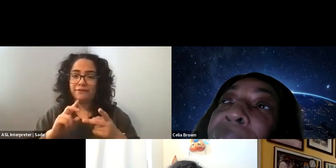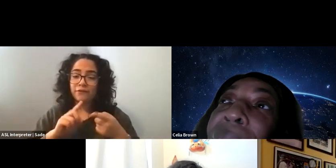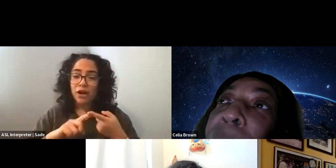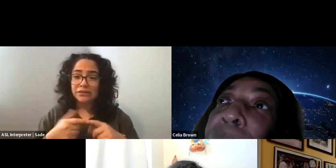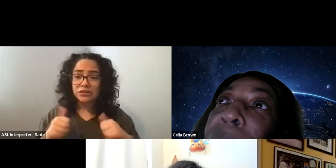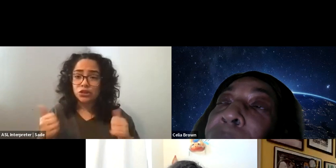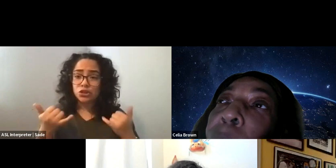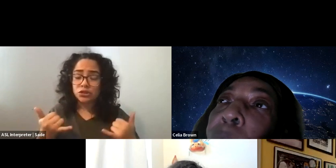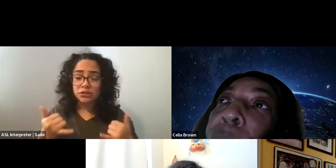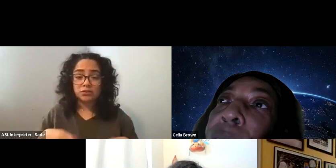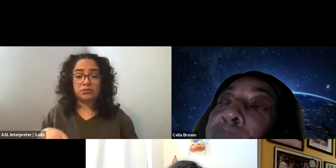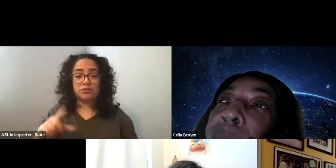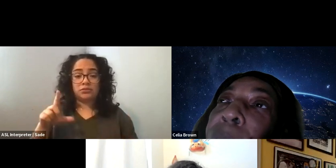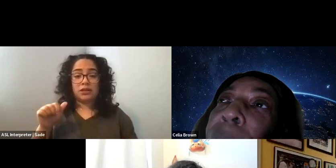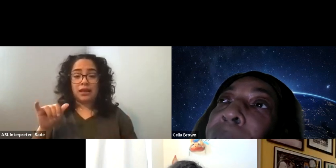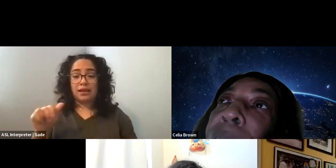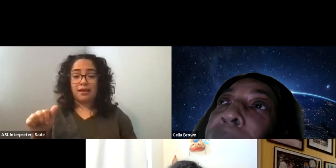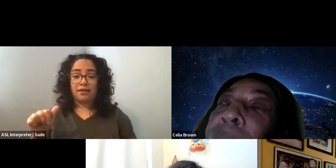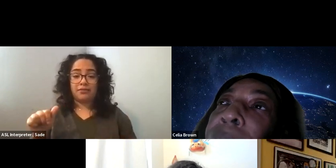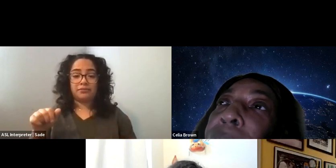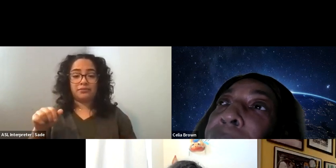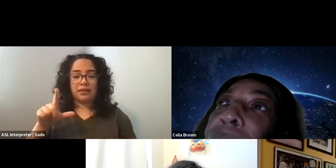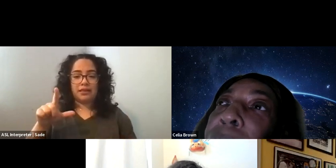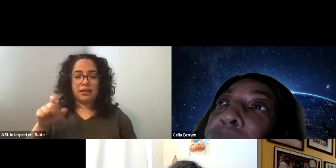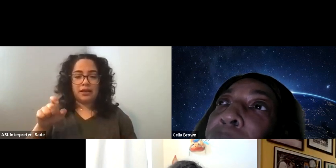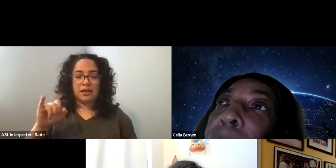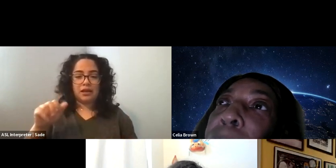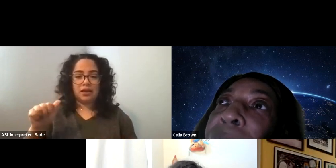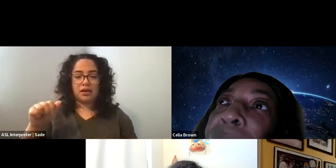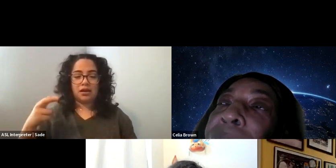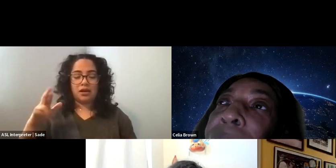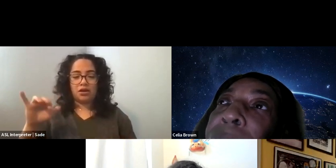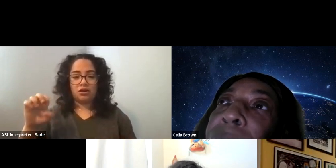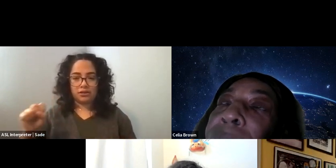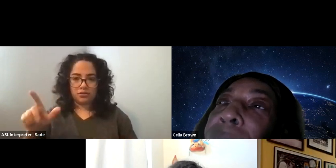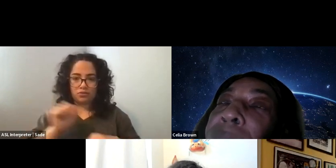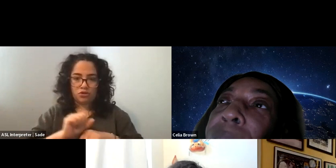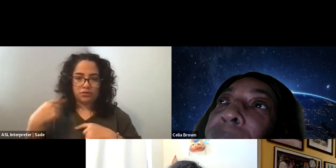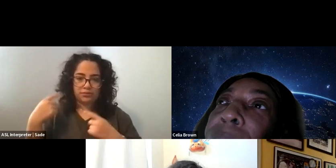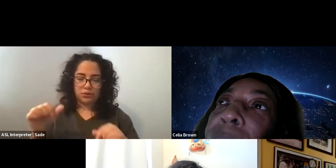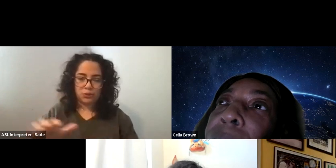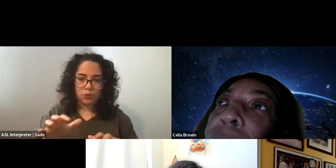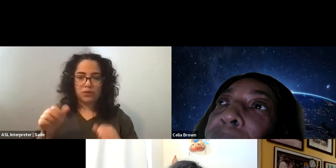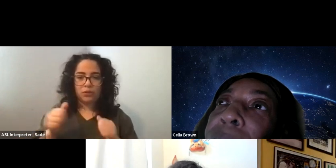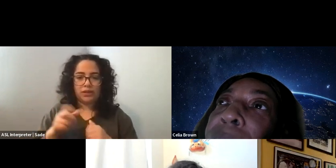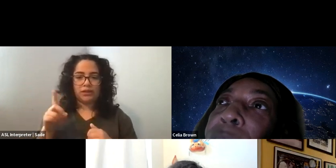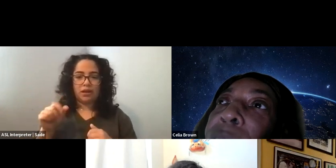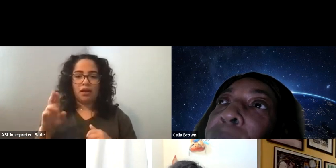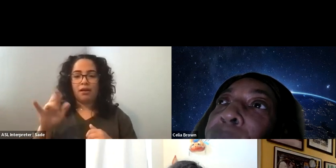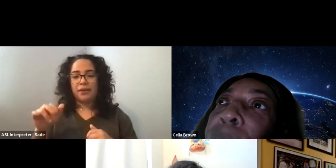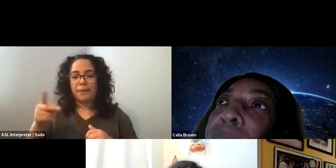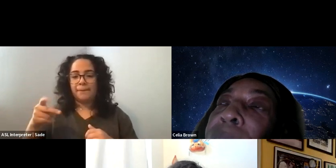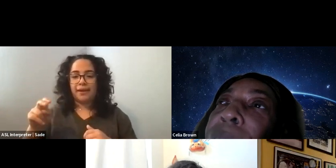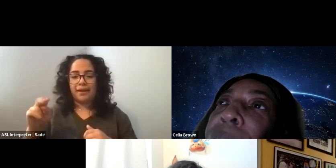Leah Harris, her work she was doing with Darby Penny and just great things she